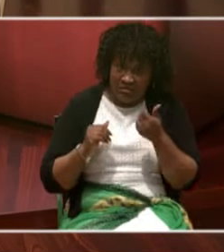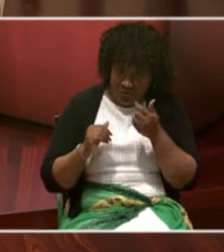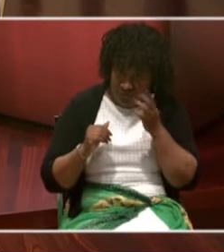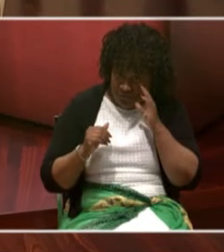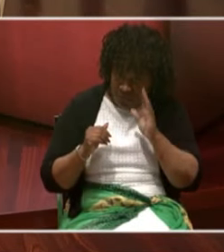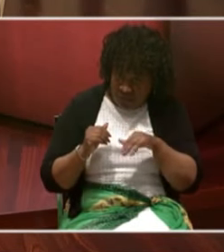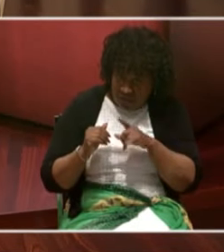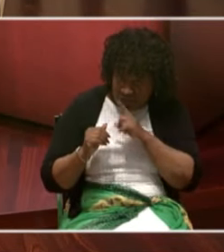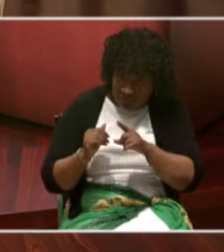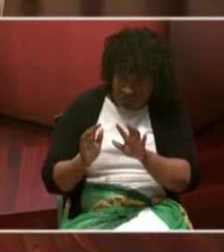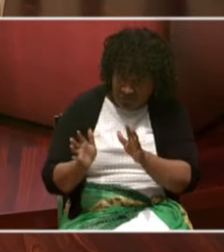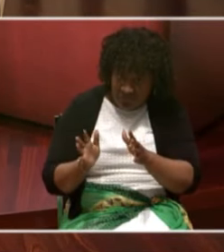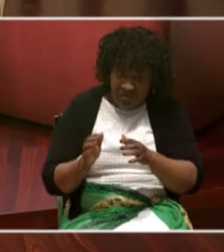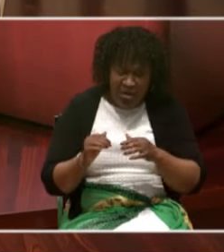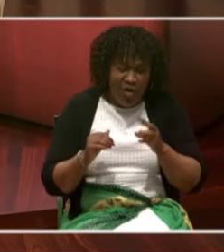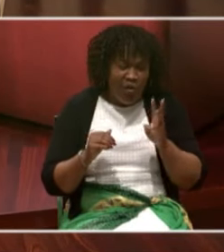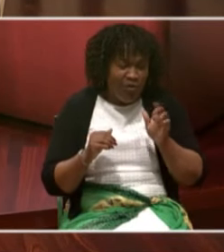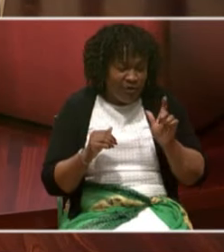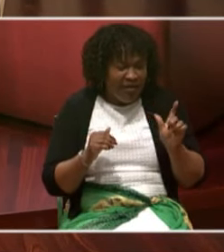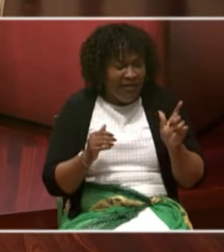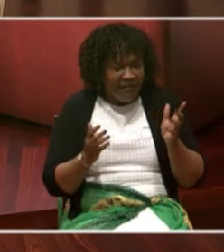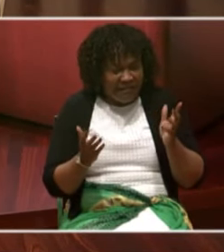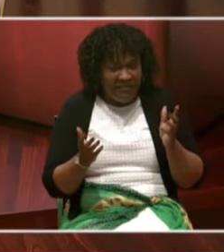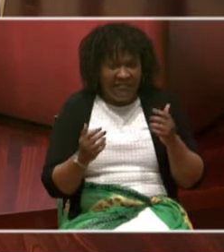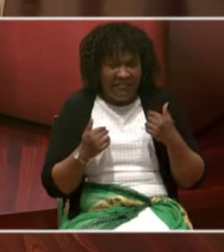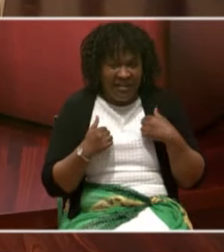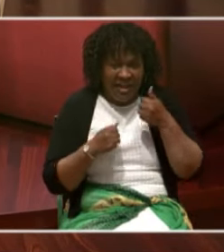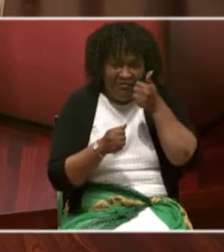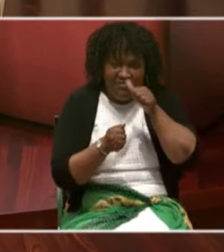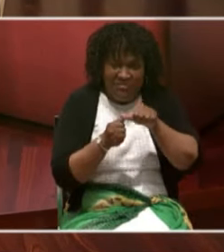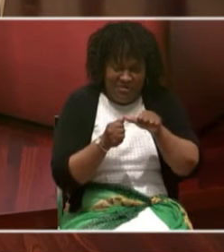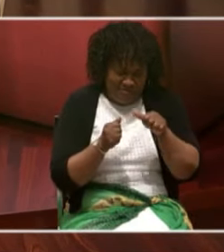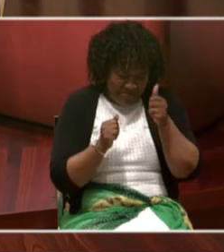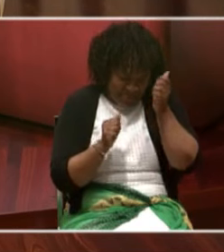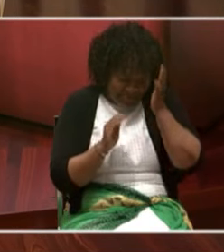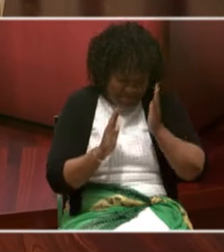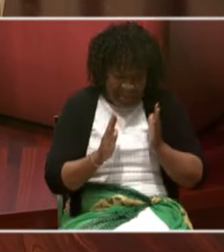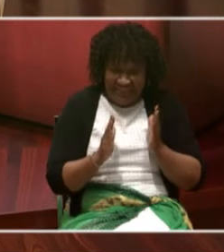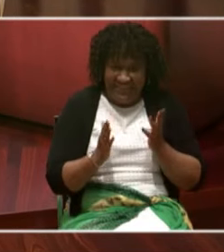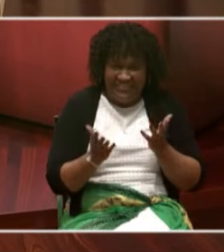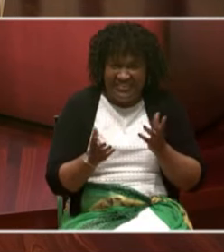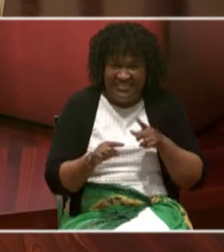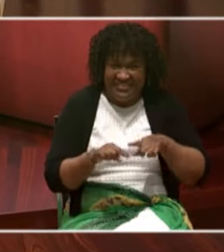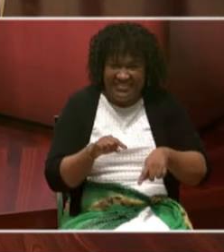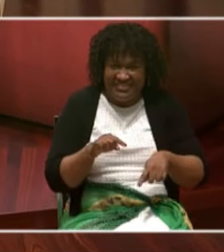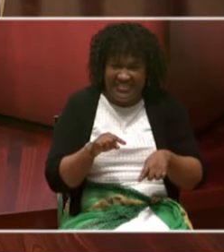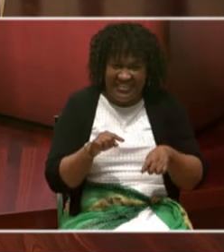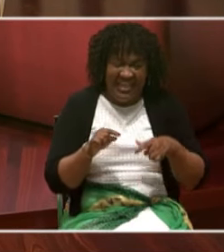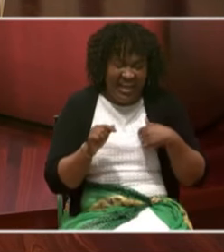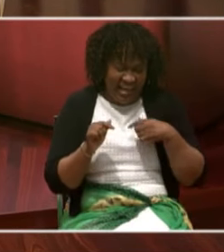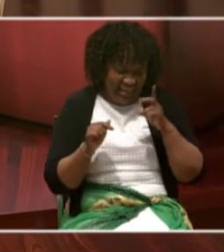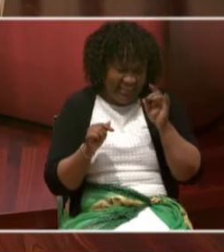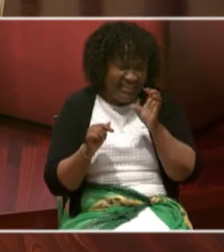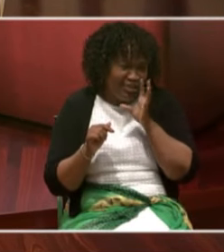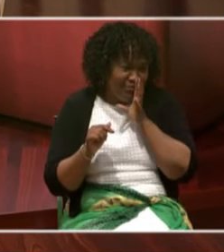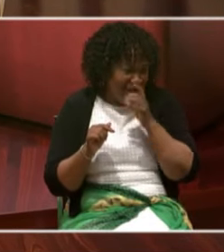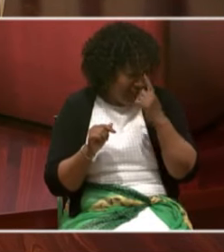leadership of the House, both Democrats and Republicans. We went on the Senate side, mm-hmm. Constitution